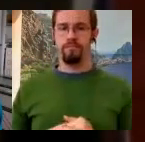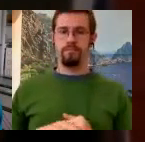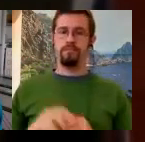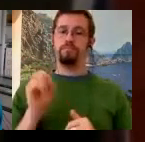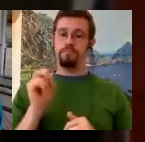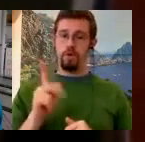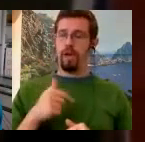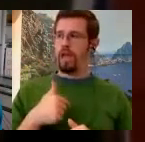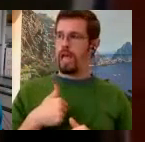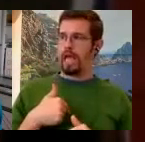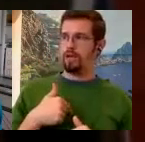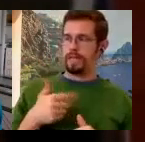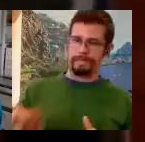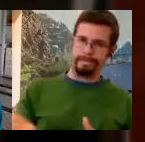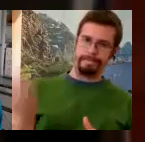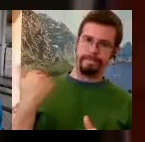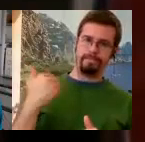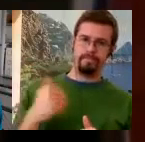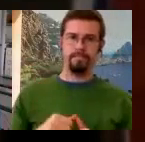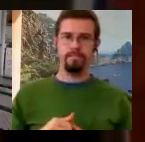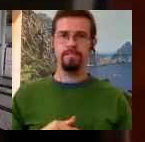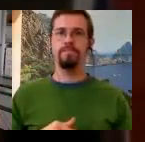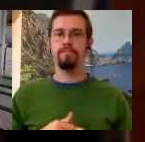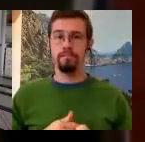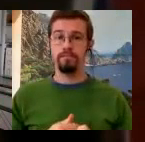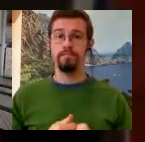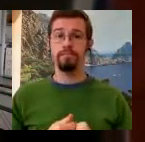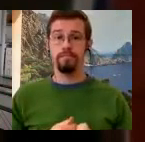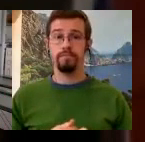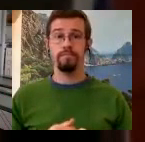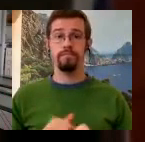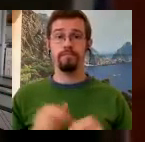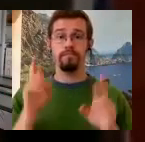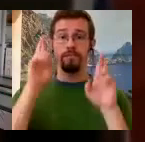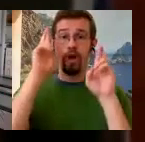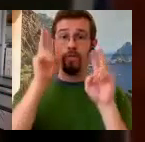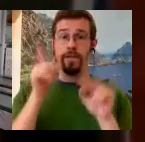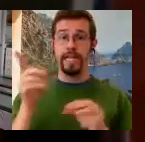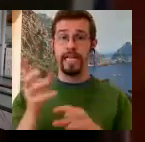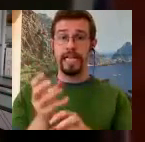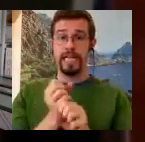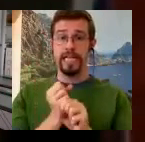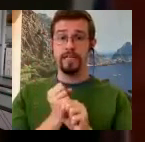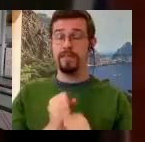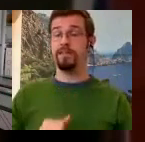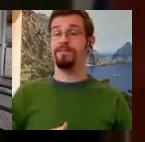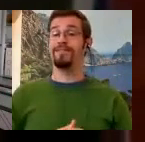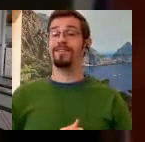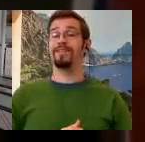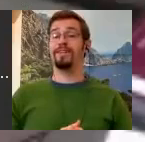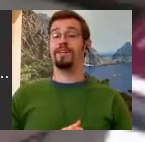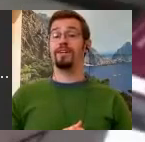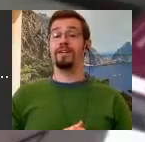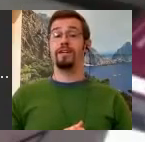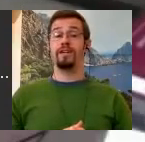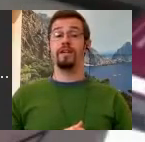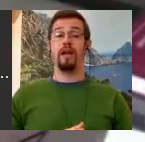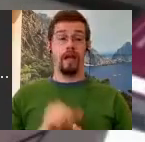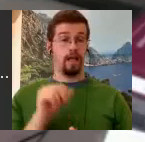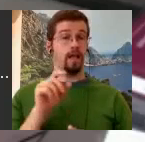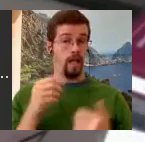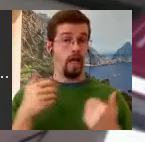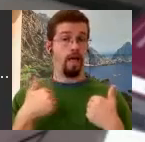just go invite. All right. Let's hope he comes in. I do have you, Steve,